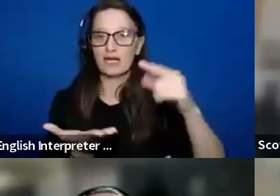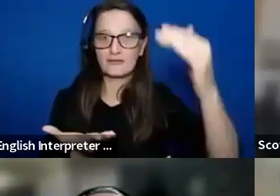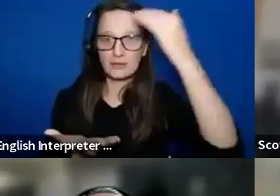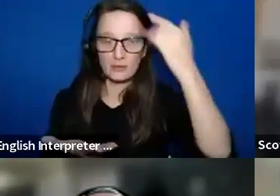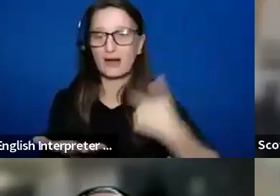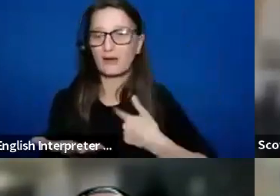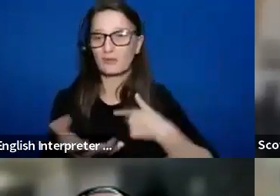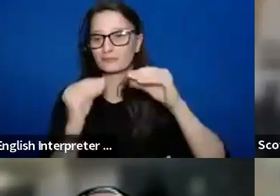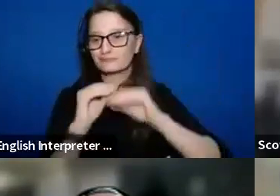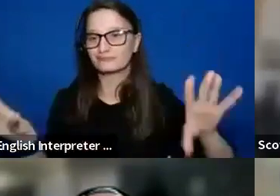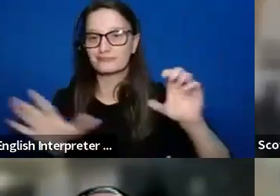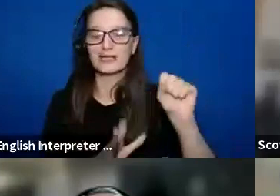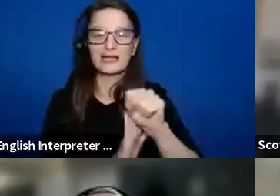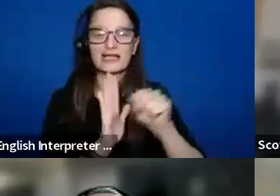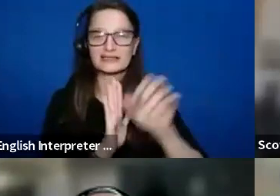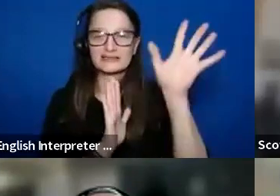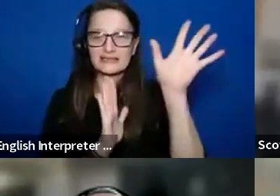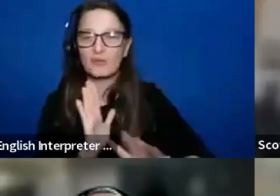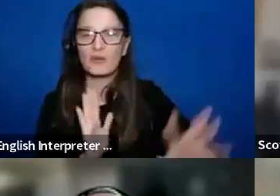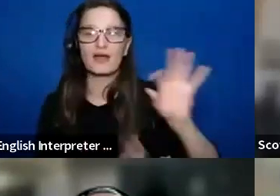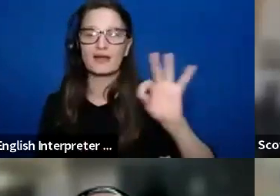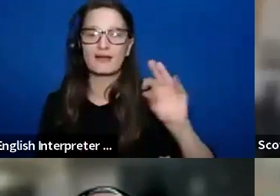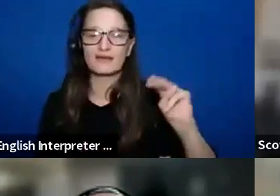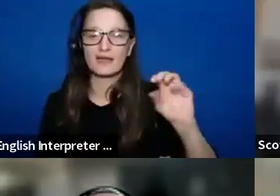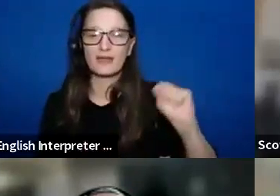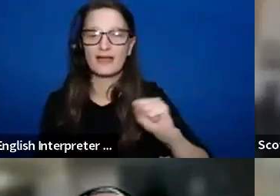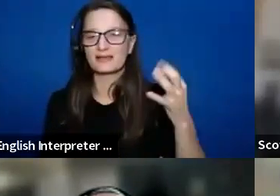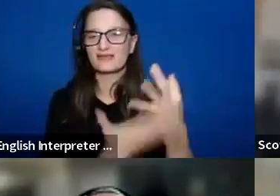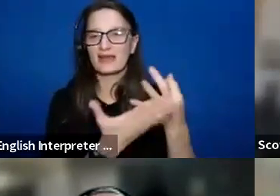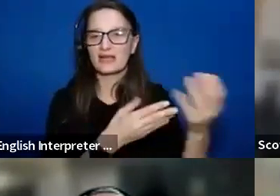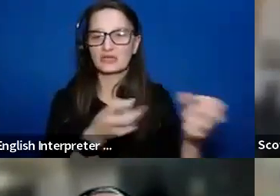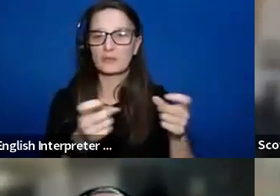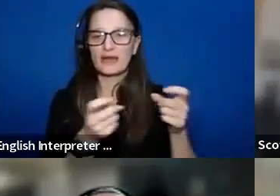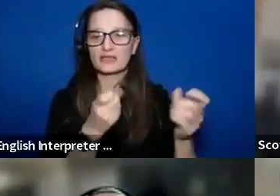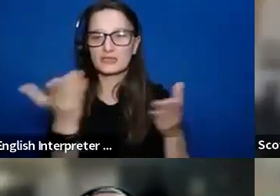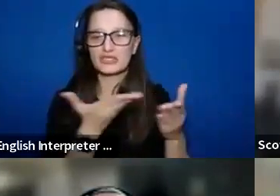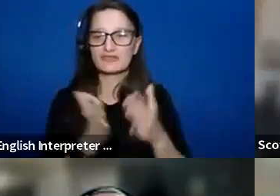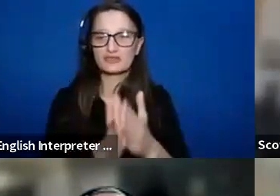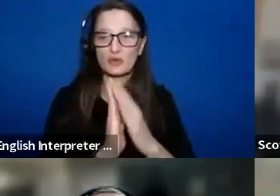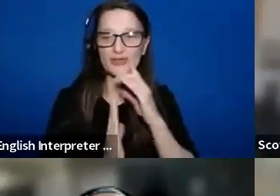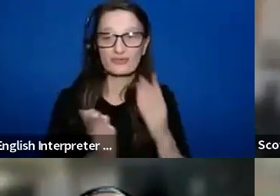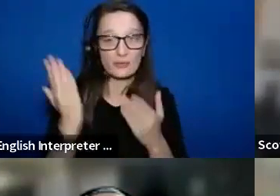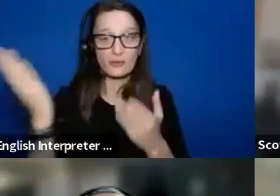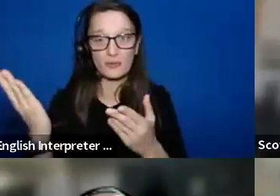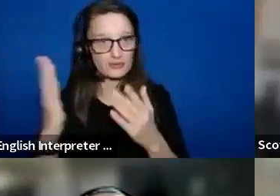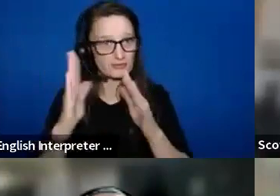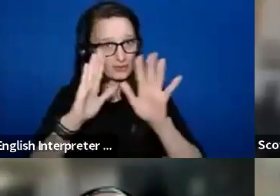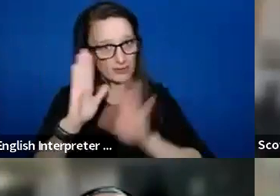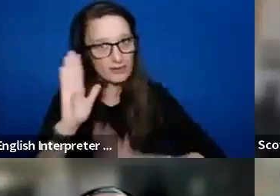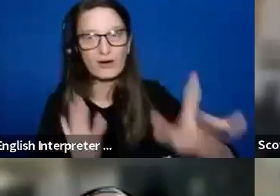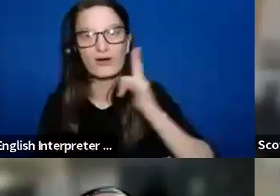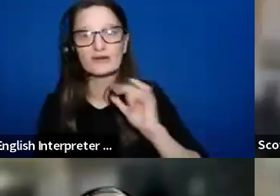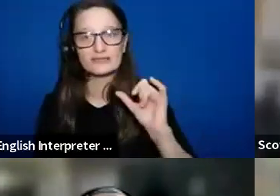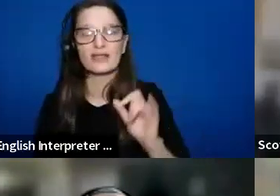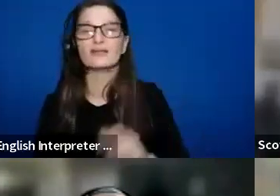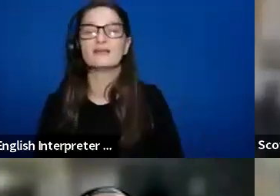statewide FMS, Financial Management Services, request for a proposal statewide. And with that, Alta is